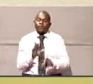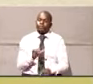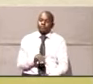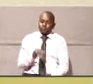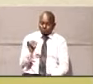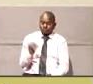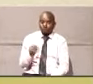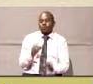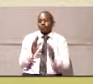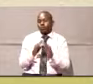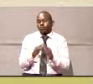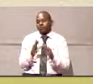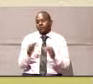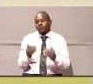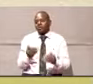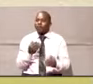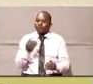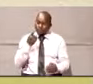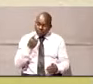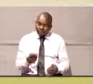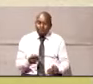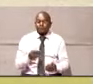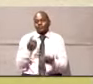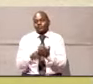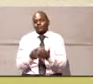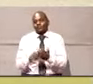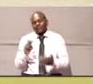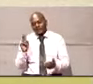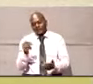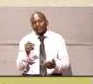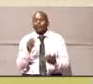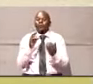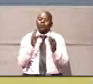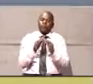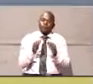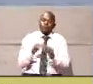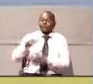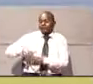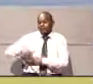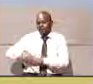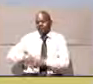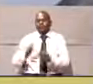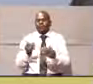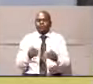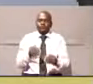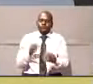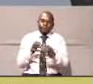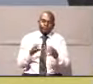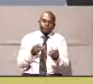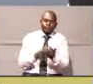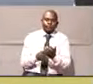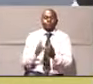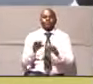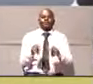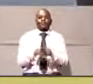directly home. On top of that, I will want to say Uganda is like a second home to most of us here in South Sudan. South Sudan is one of the leading